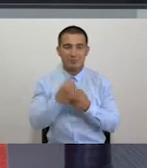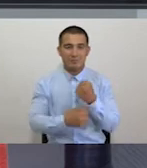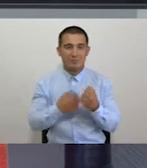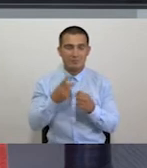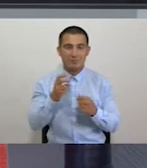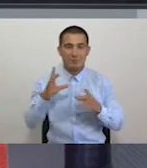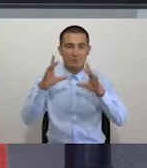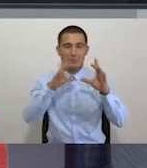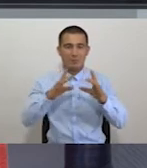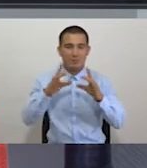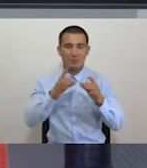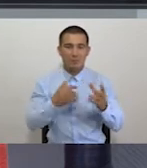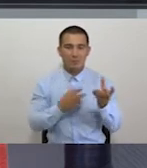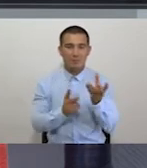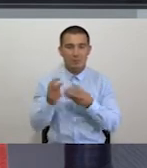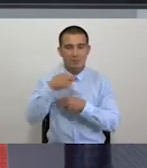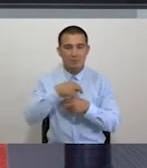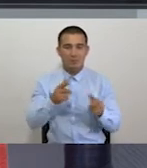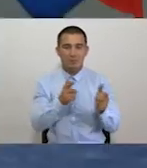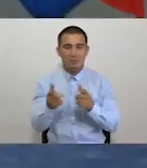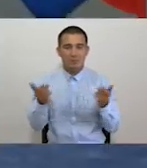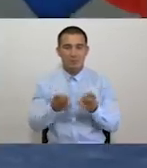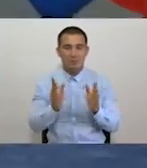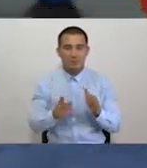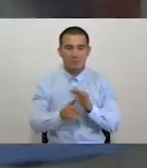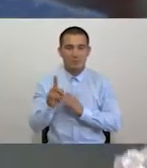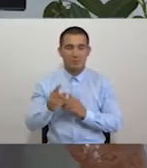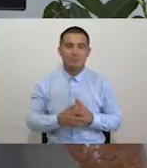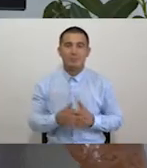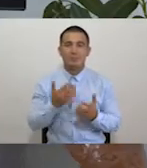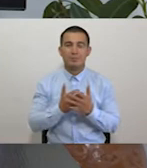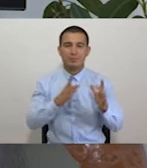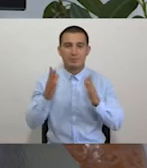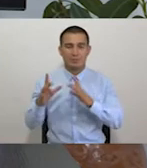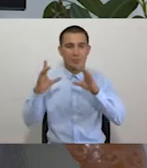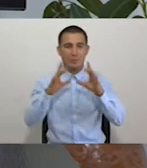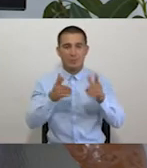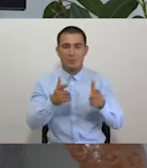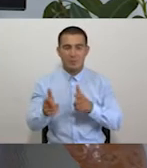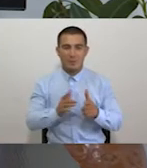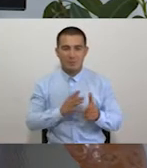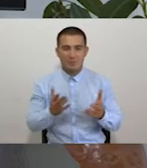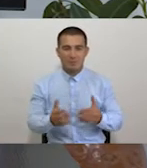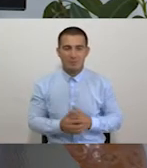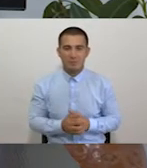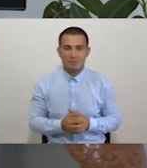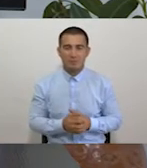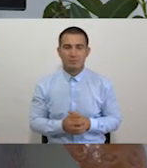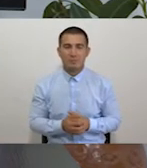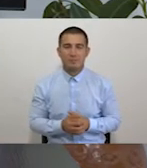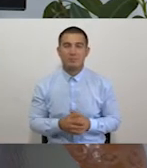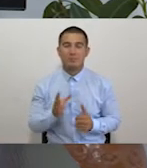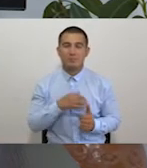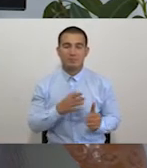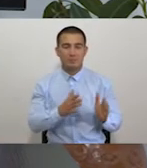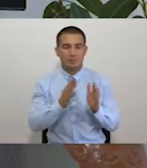mana bunday doira shaklini qirqib olishdan boshlaymiz. Demak, doirani qirqib oldik